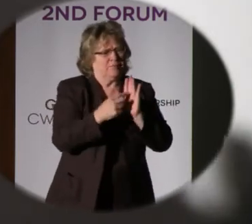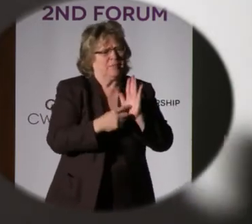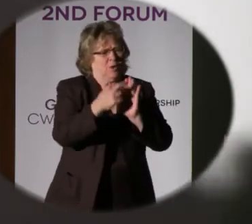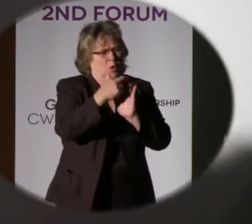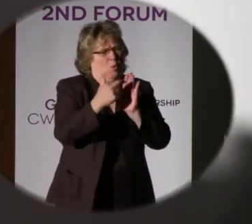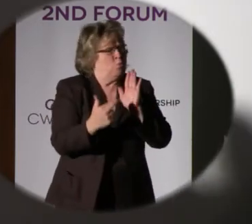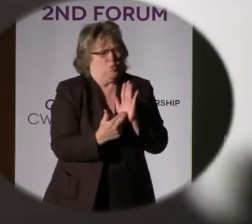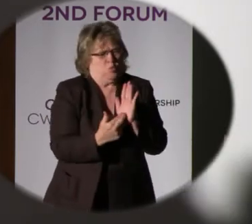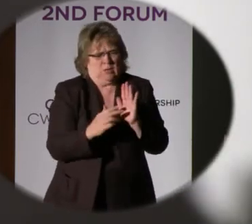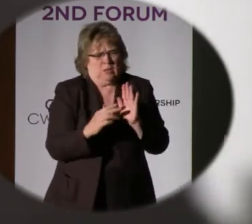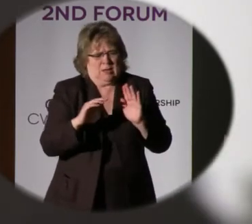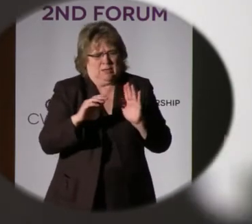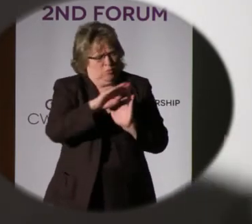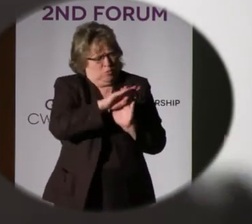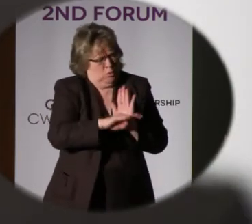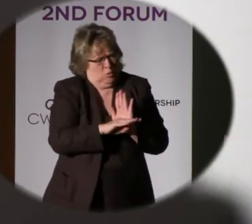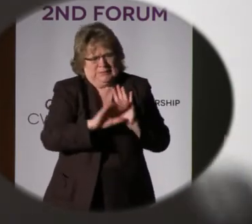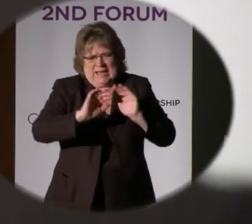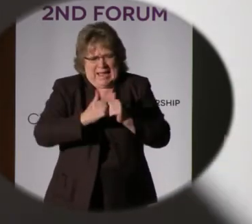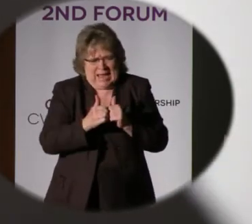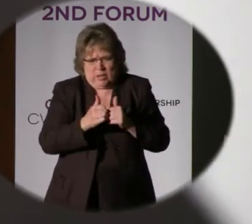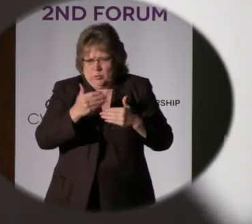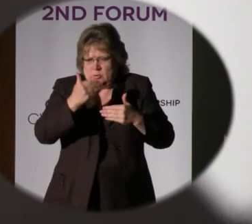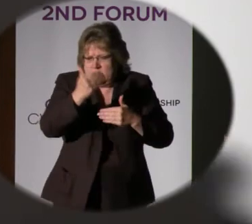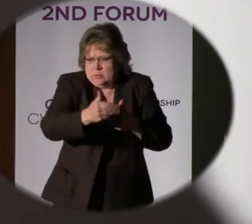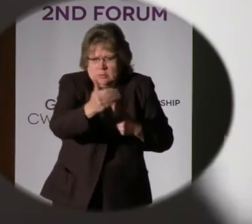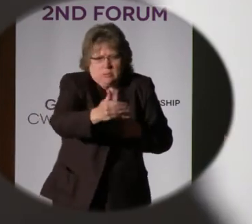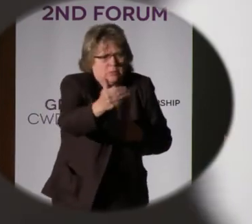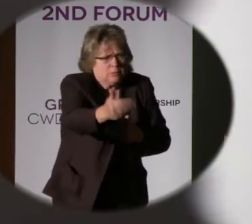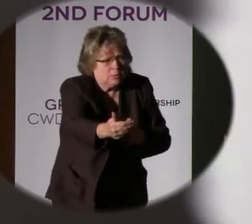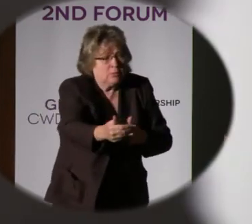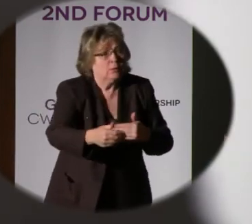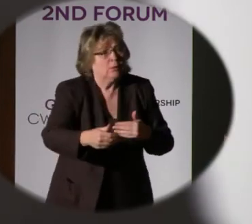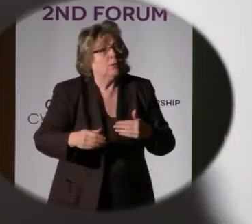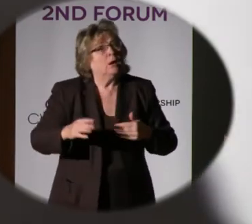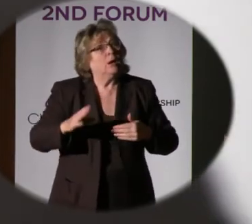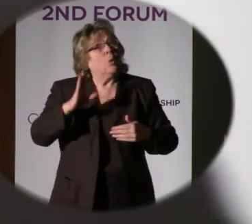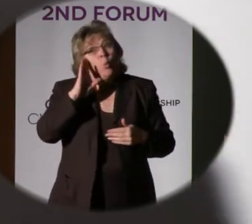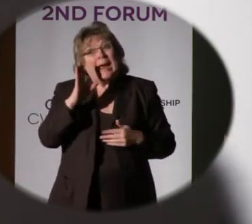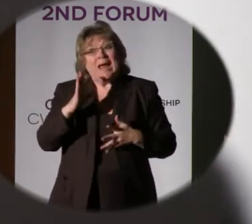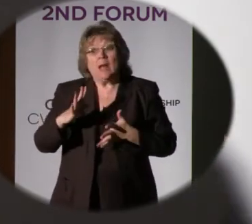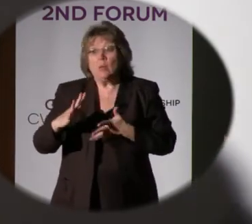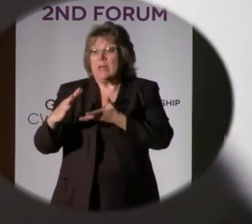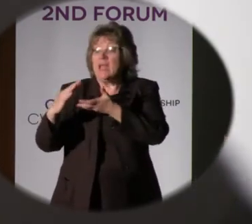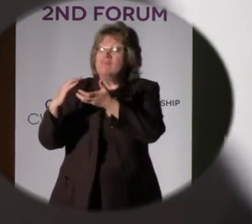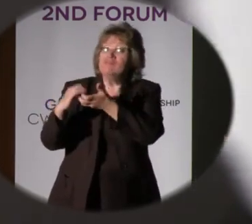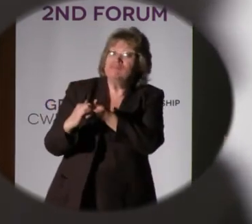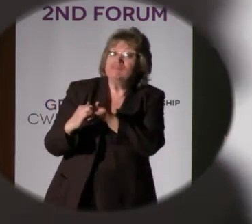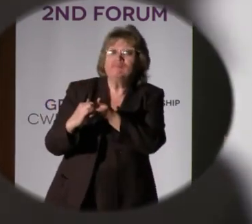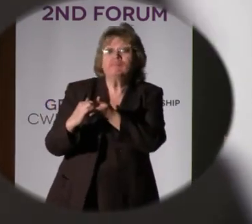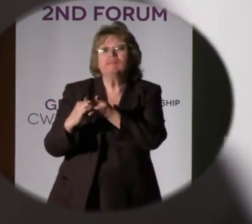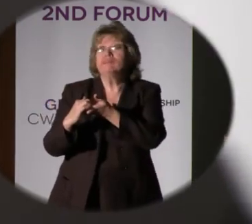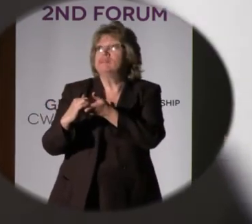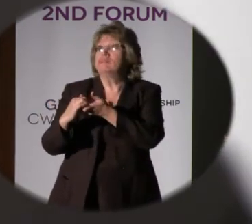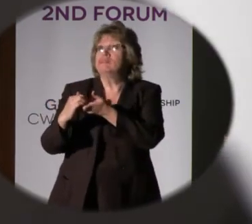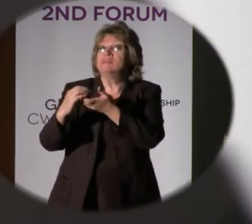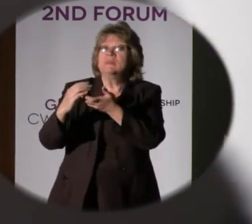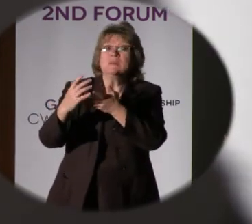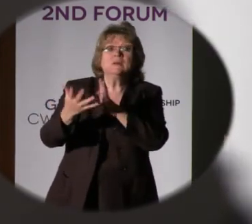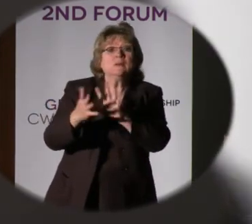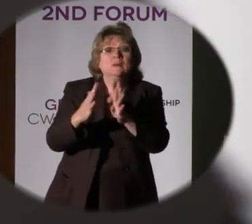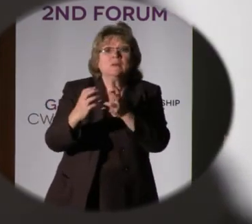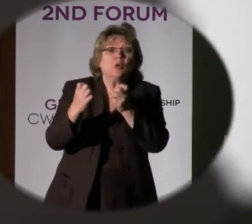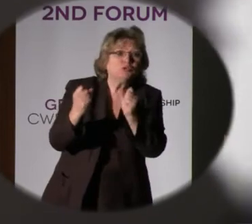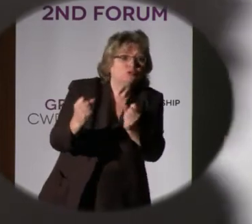was a discussion about, are we going to register this entity? Is it going to be a loose partnership? How can we deal with government if we don't have any